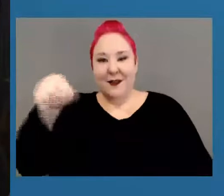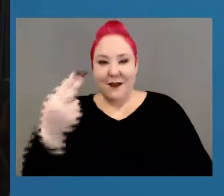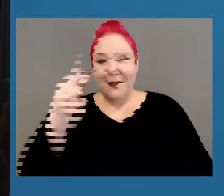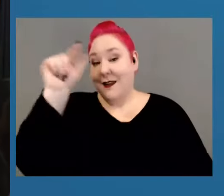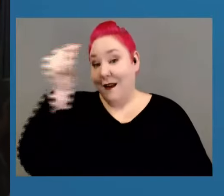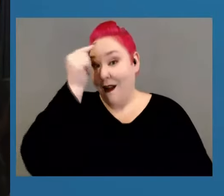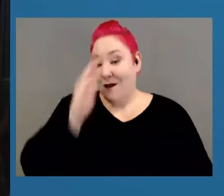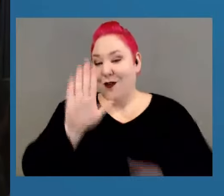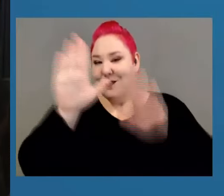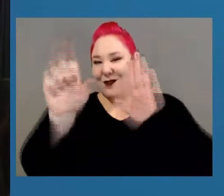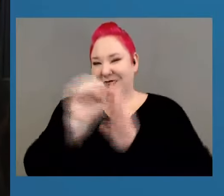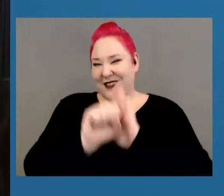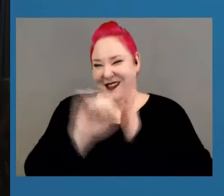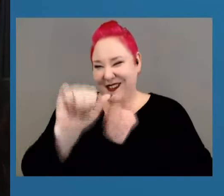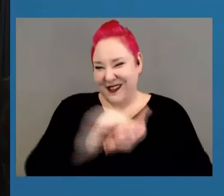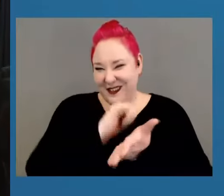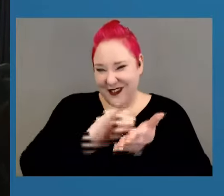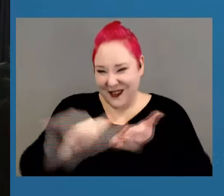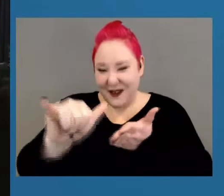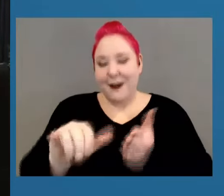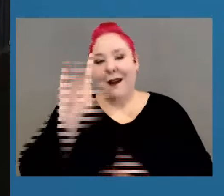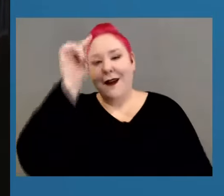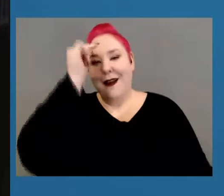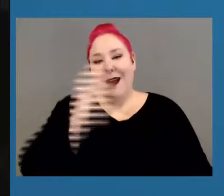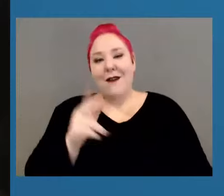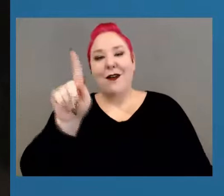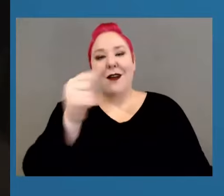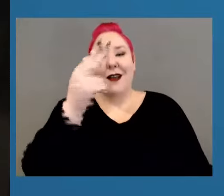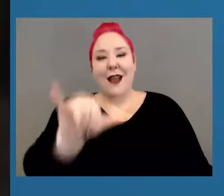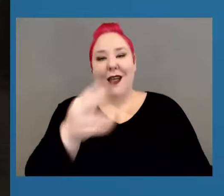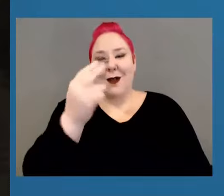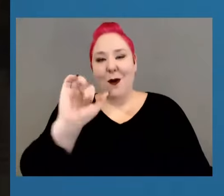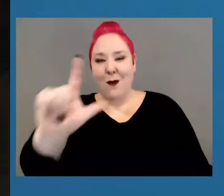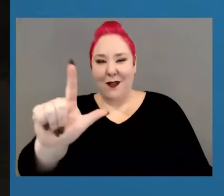of New York, Governor Kathy Hochul.